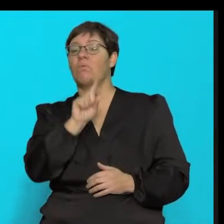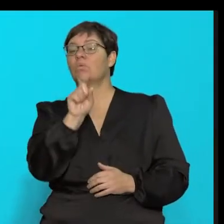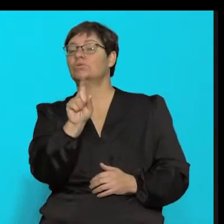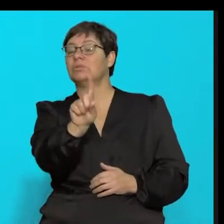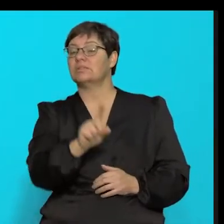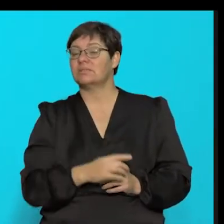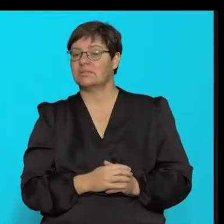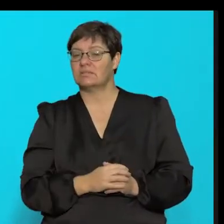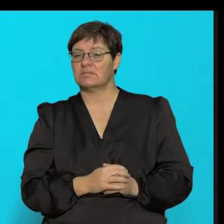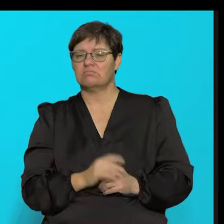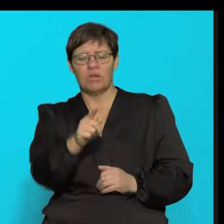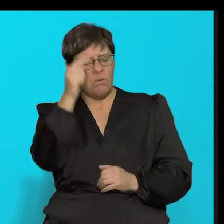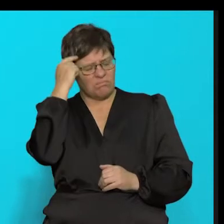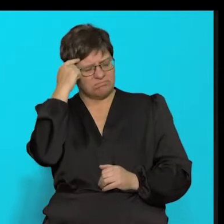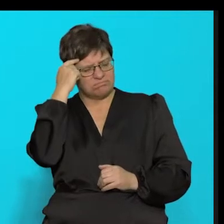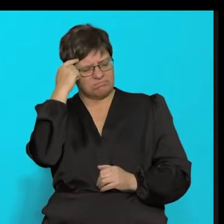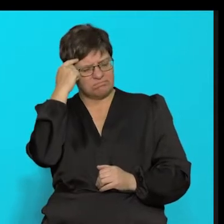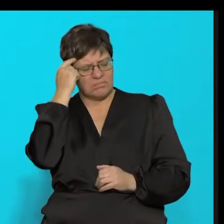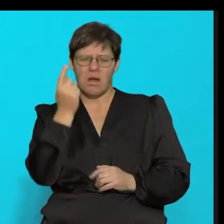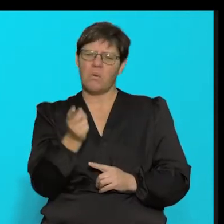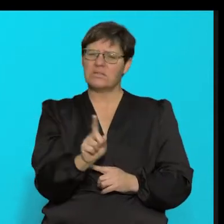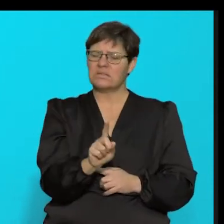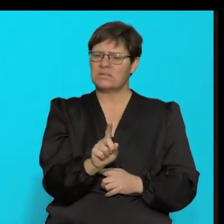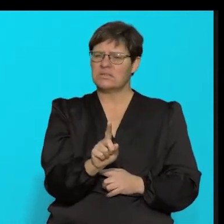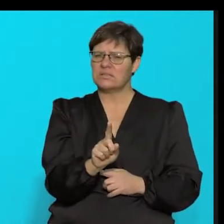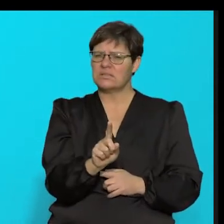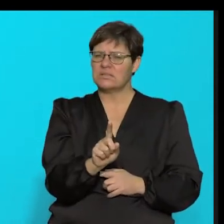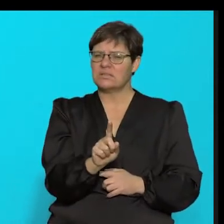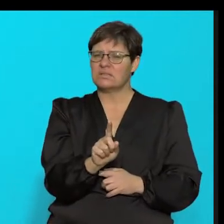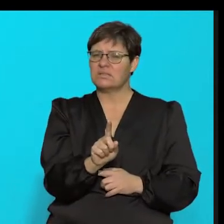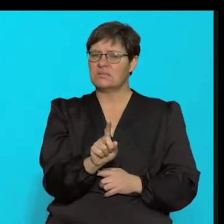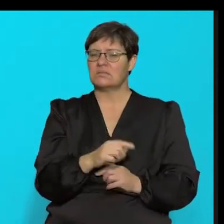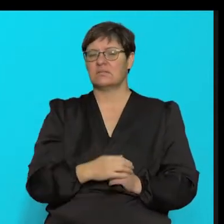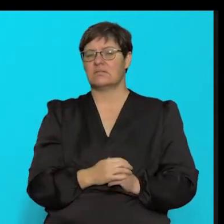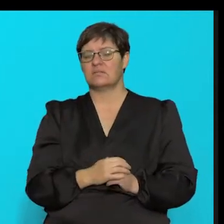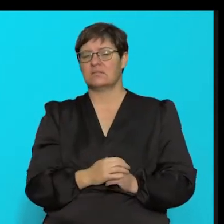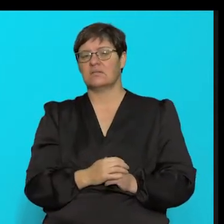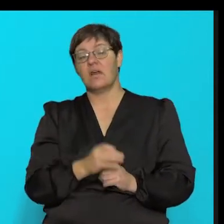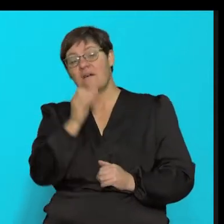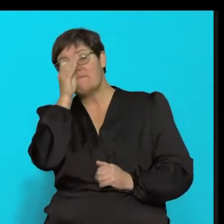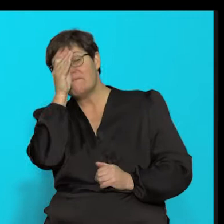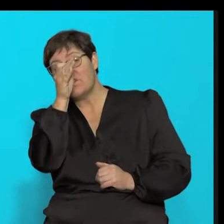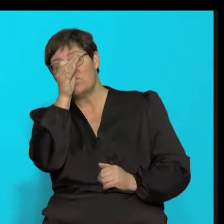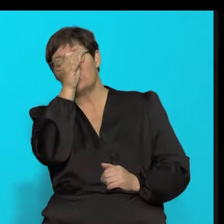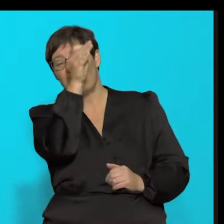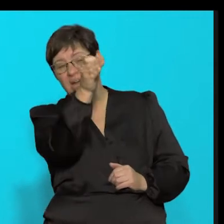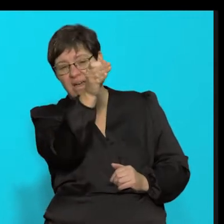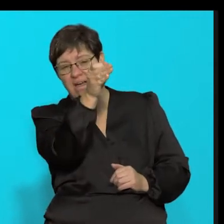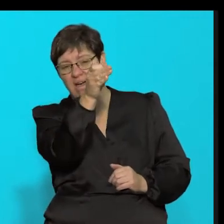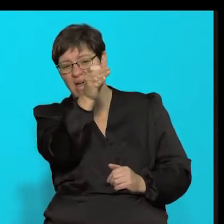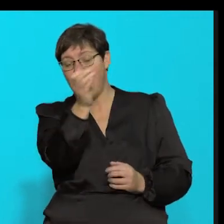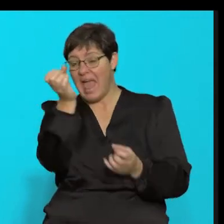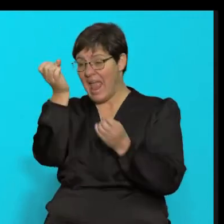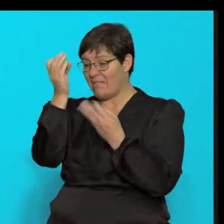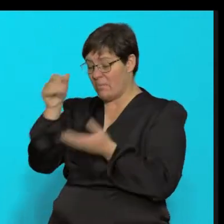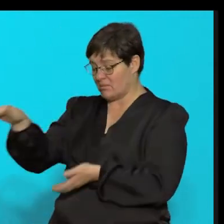So my question is, have you ever thought about this? How do we predict the future